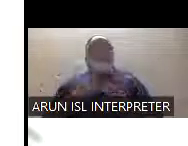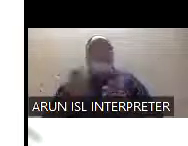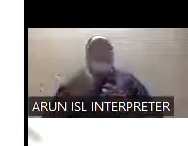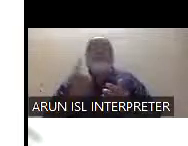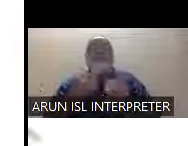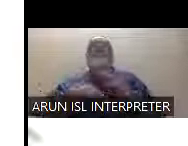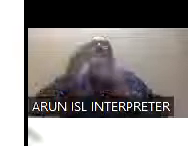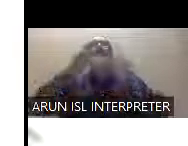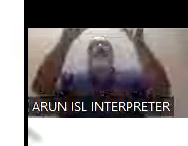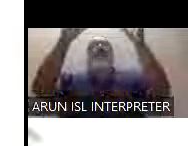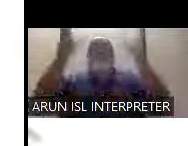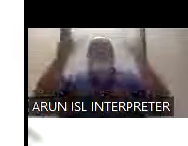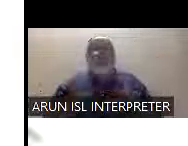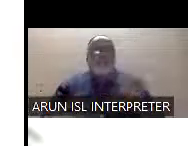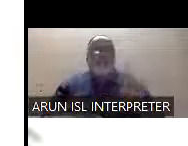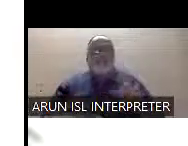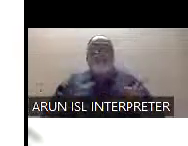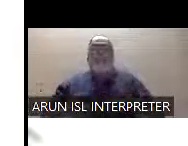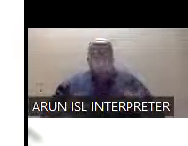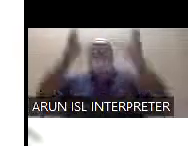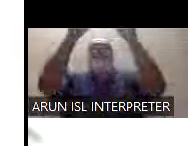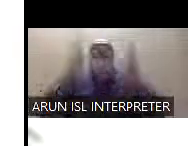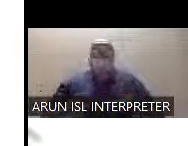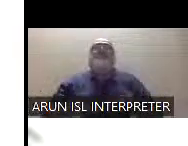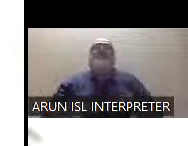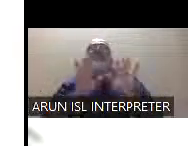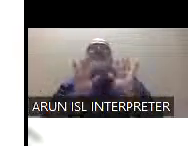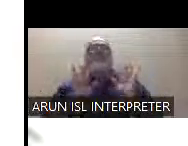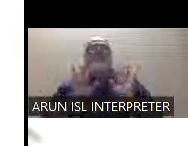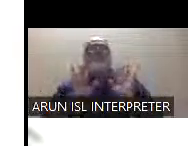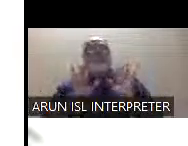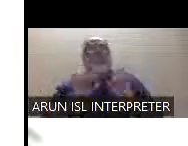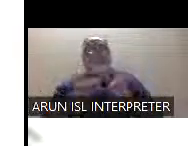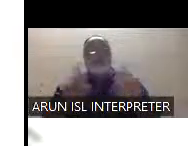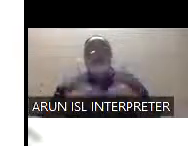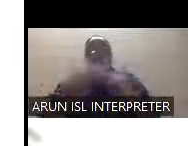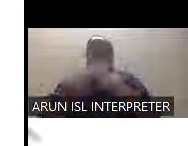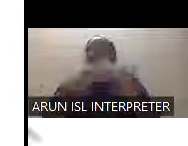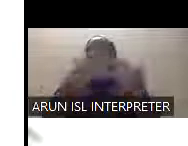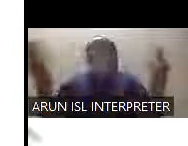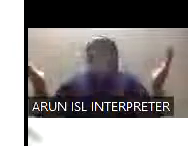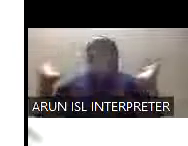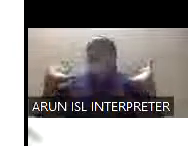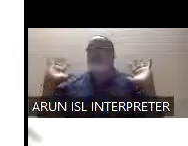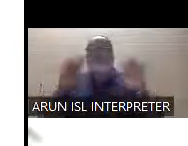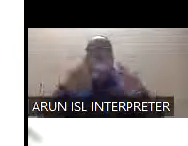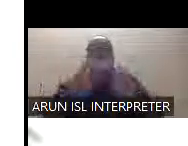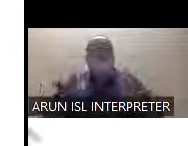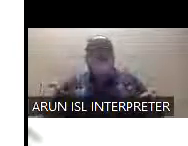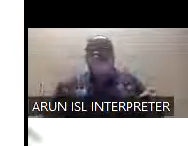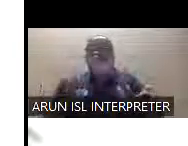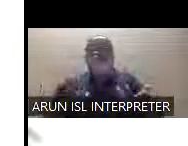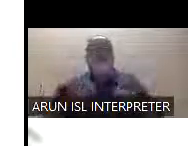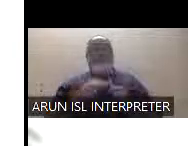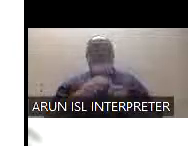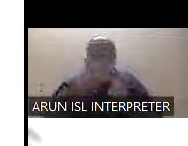building. Building is just a building. But if you're talking about built environment, it also includes everything